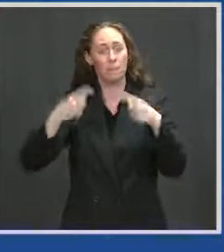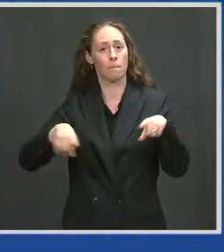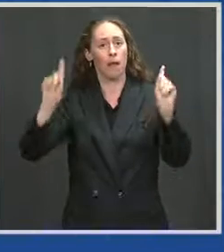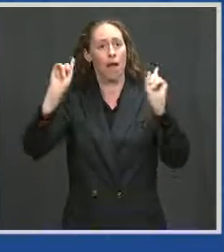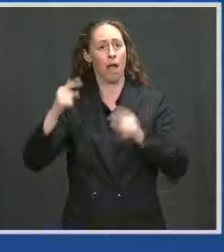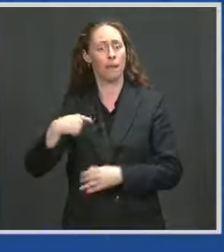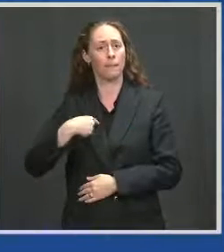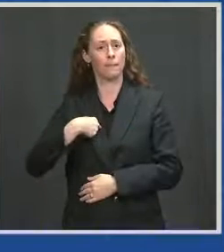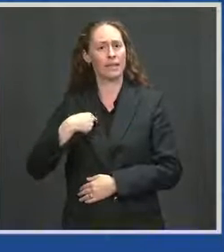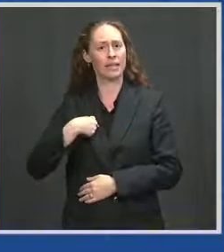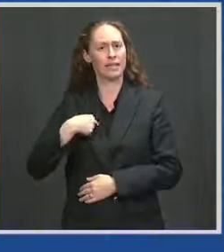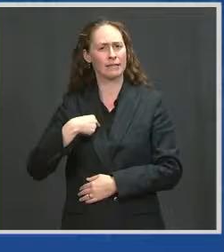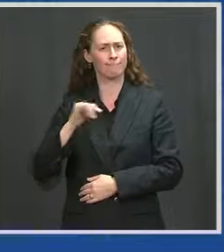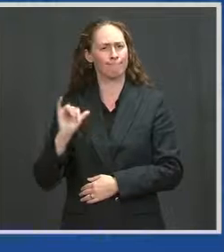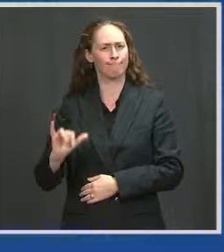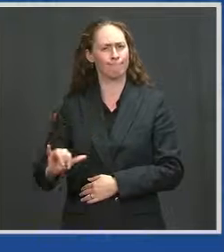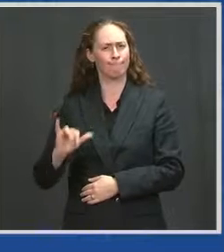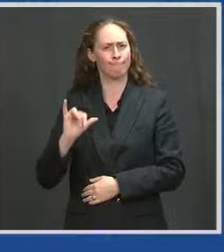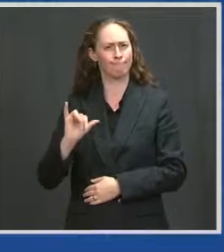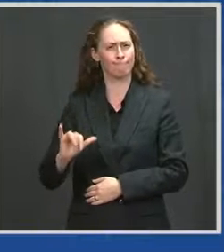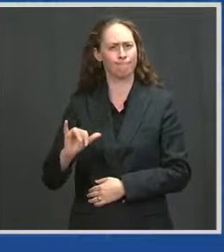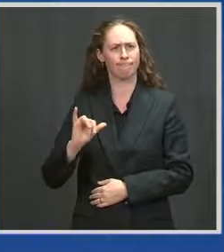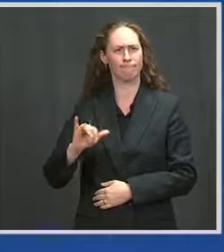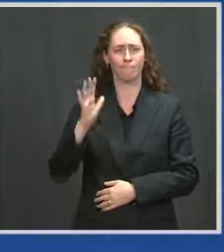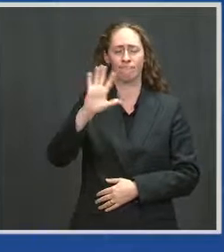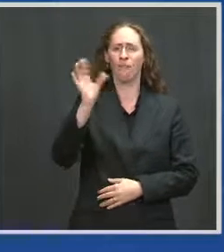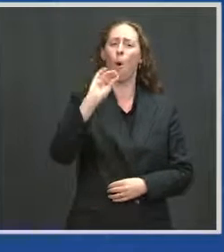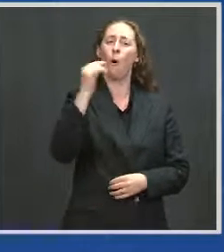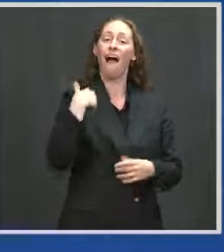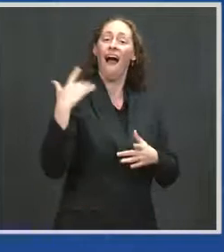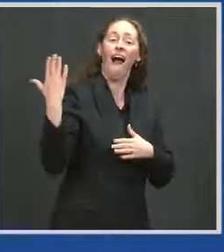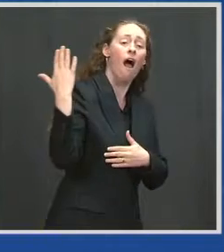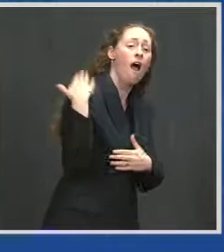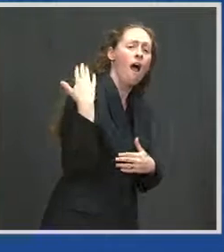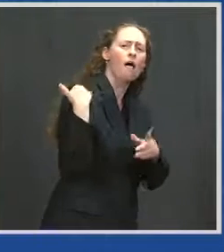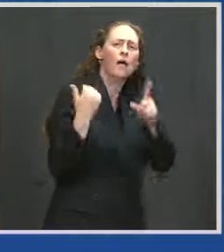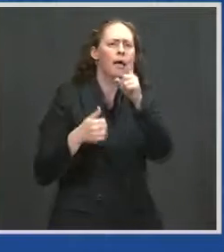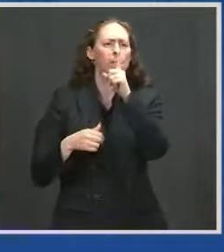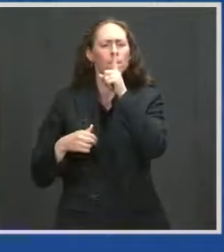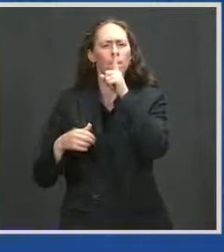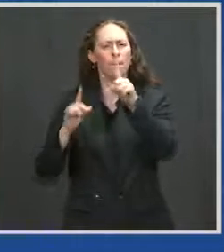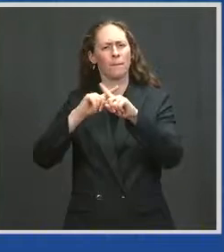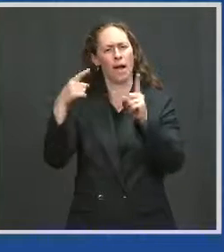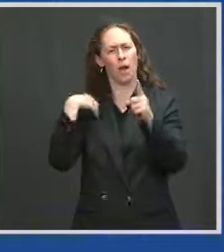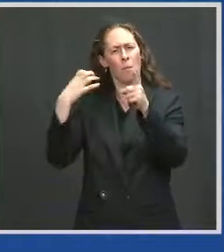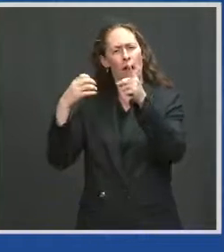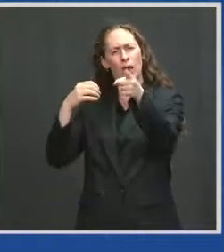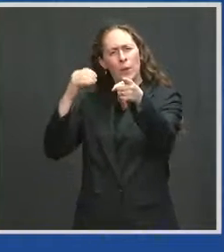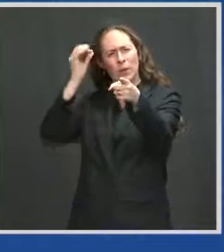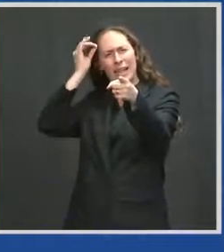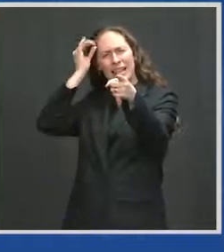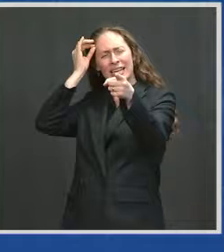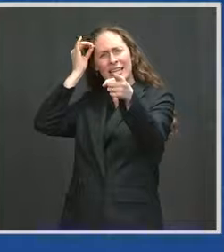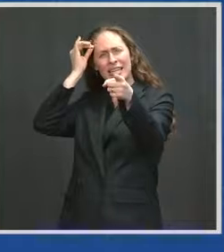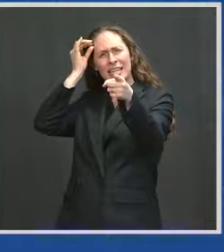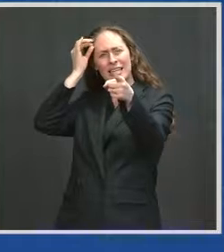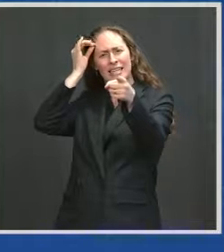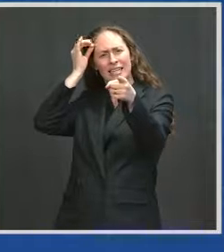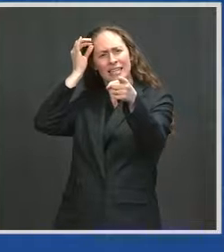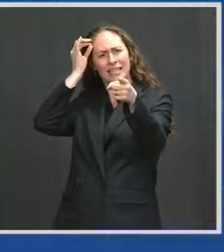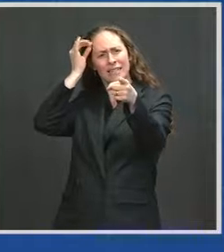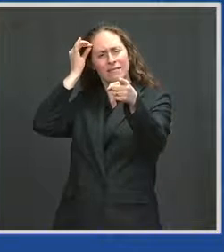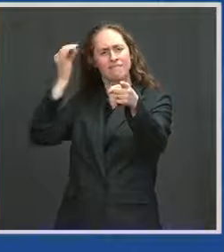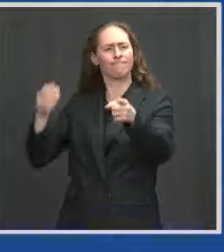I say that not as a compliment about me, but to think about it. 100 years and the